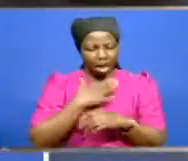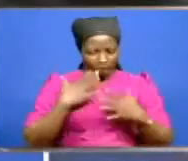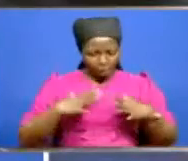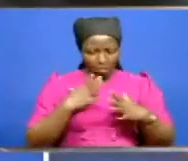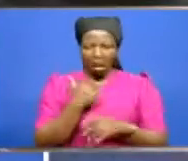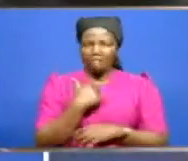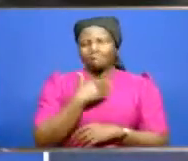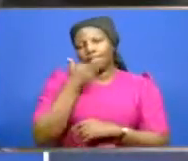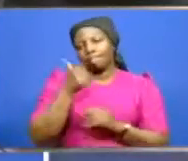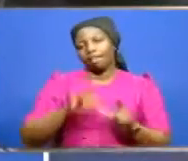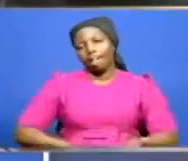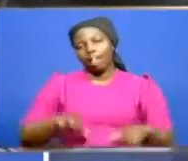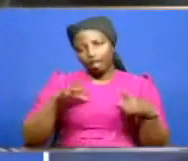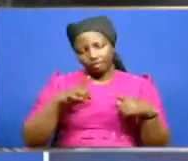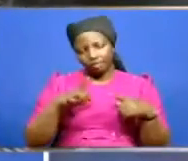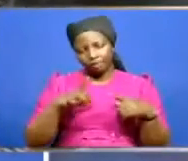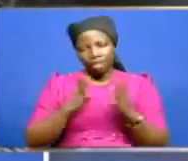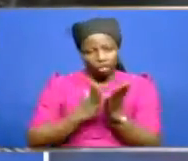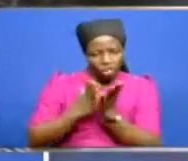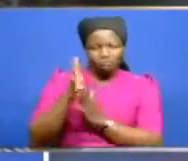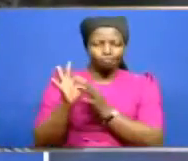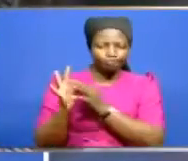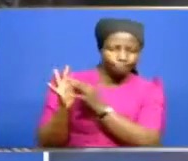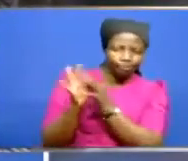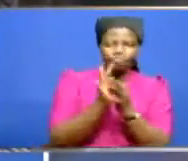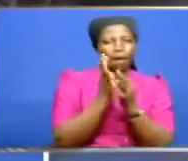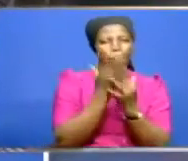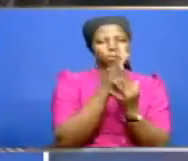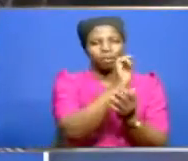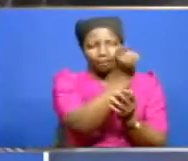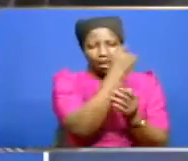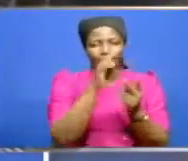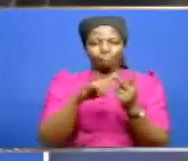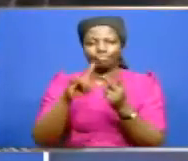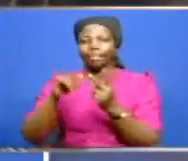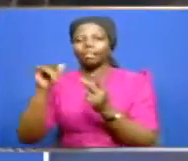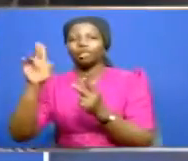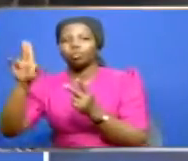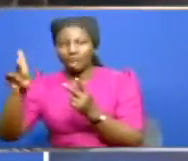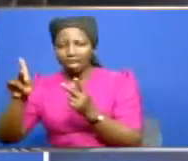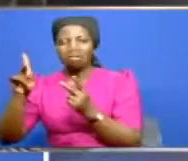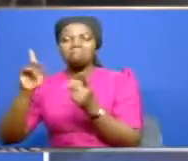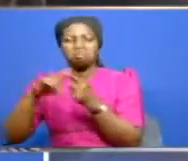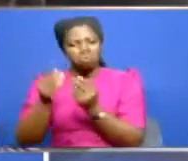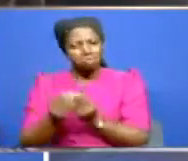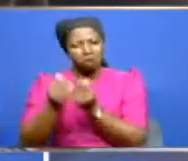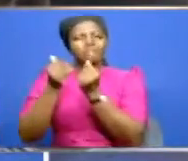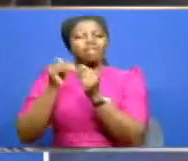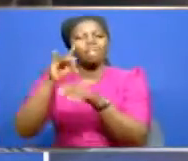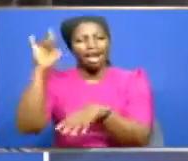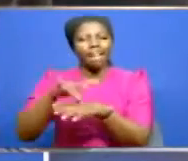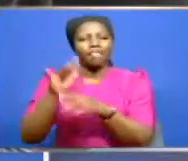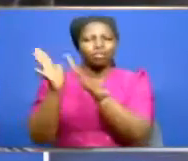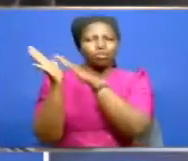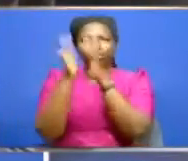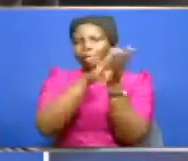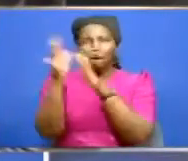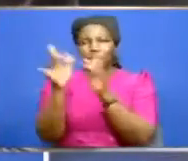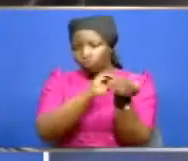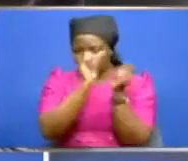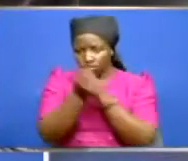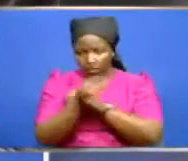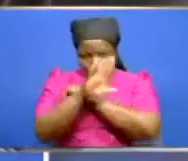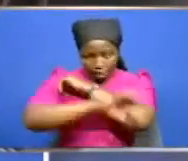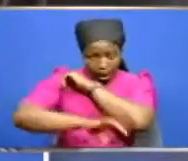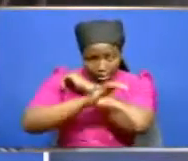lives. Kufuatia ushirikiano baina ya Kenya na serikali ya Uingereza ili kukabiliana na athari za mabadiliko ya hali ya anga